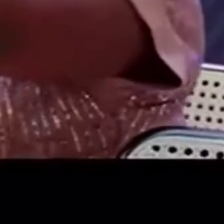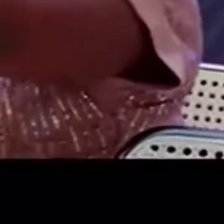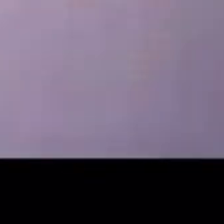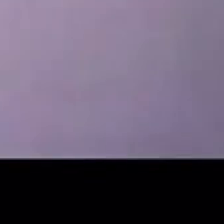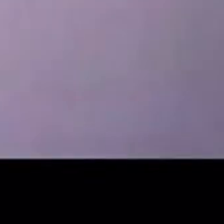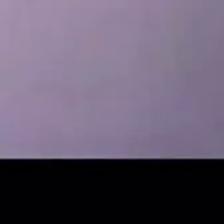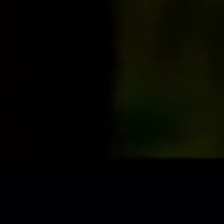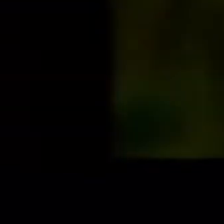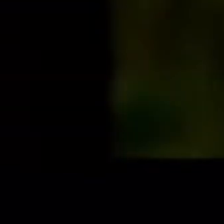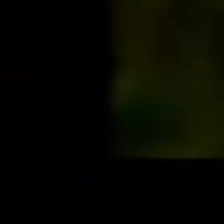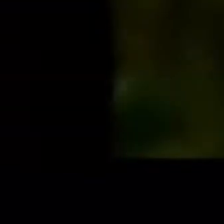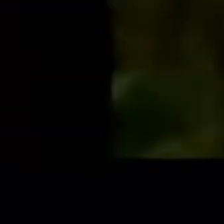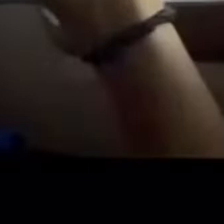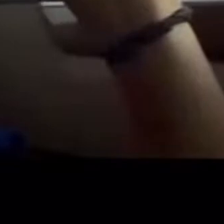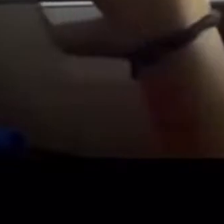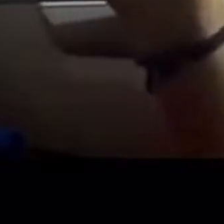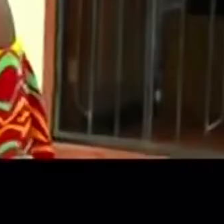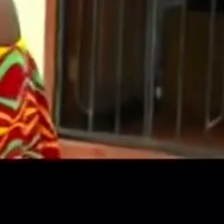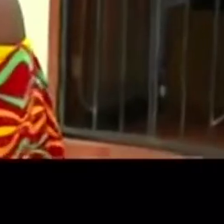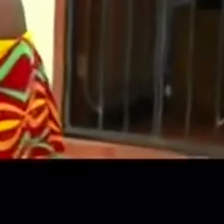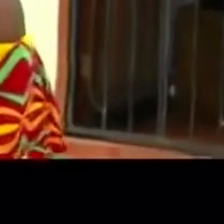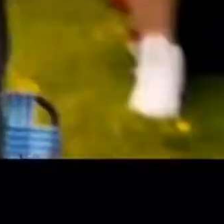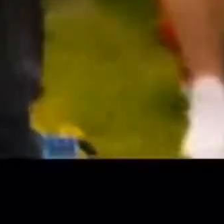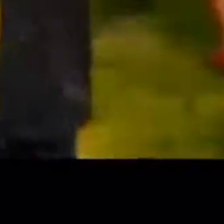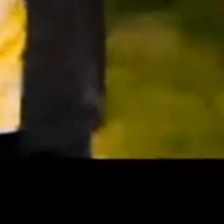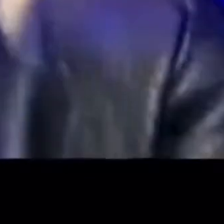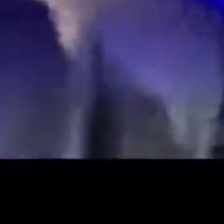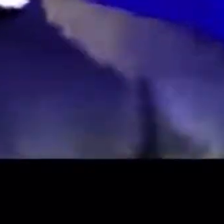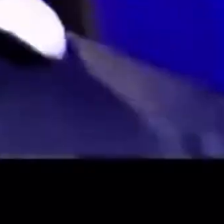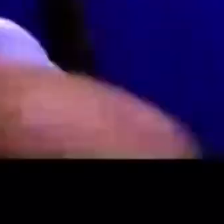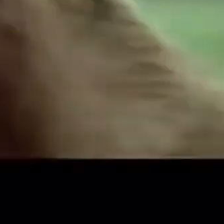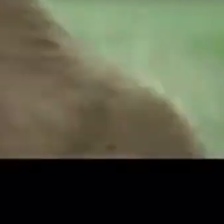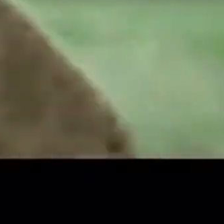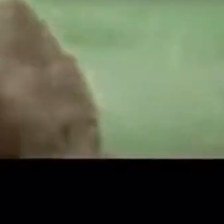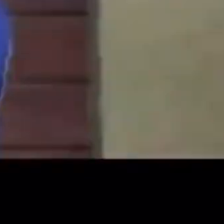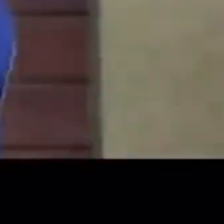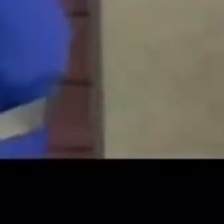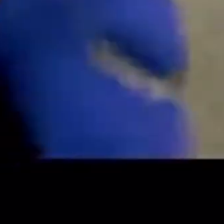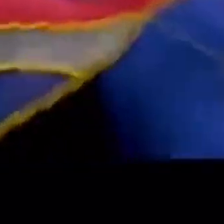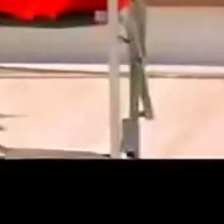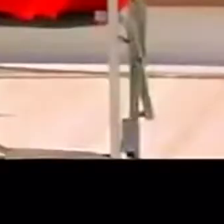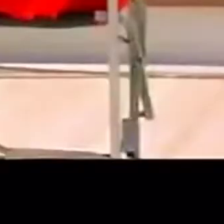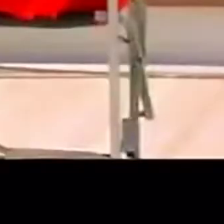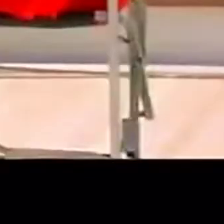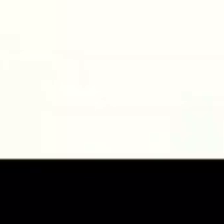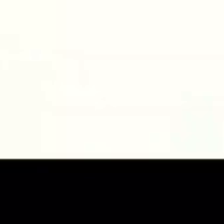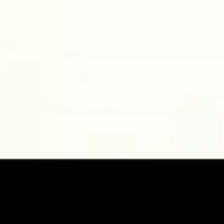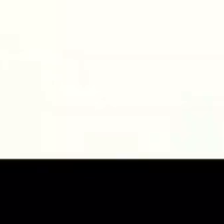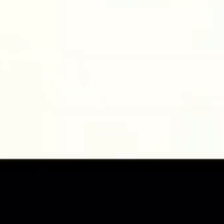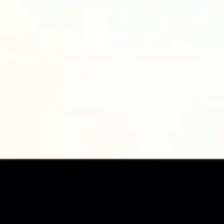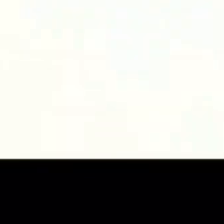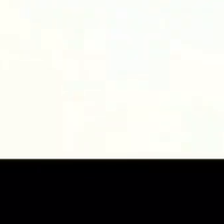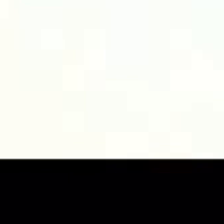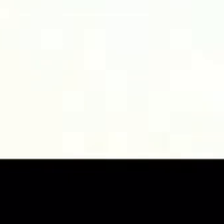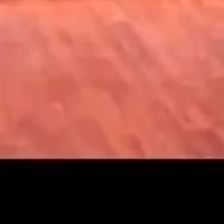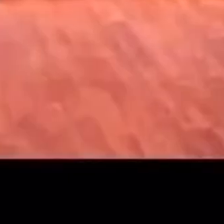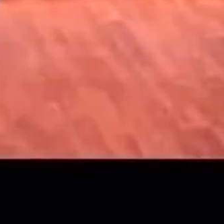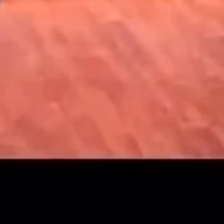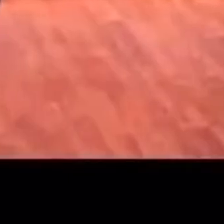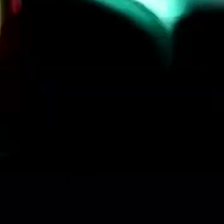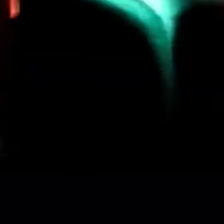No way. With so many fantastic shows on so many amazing channels, they are bringing the